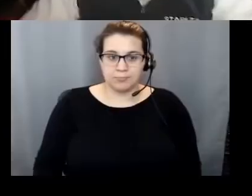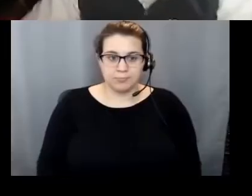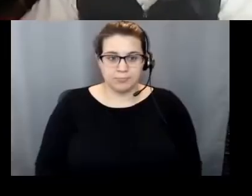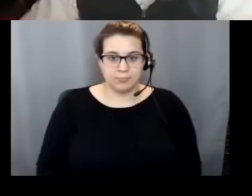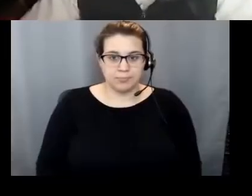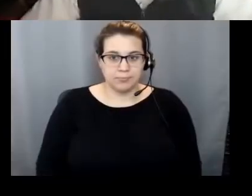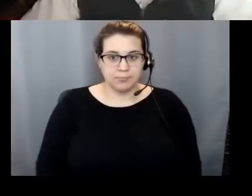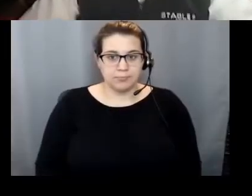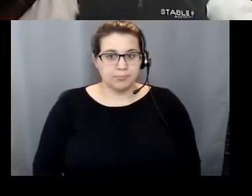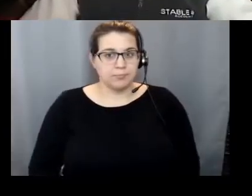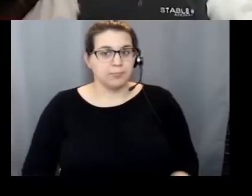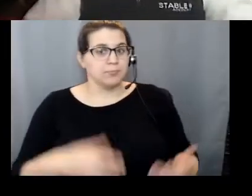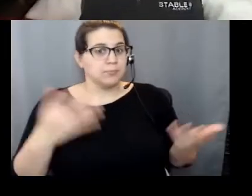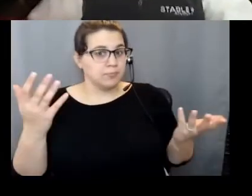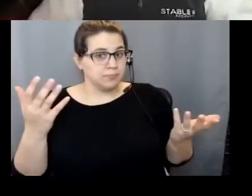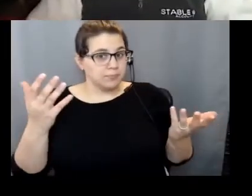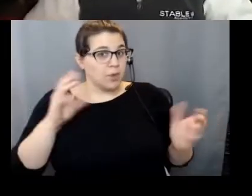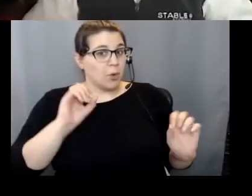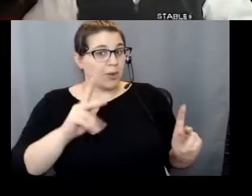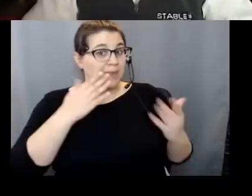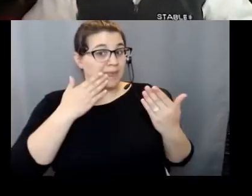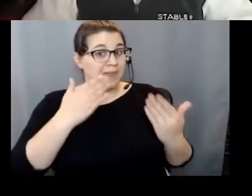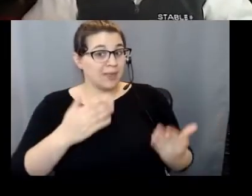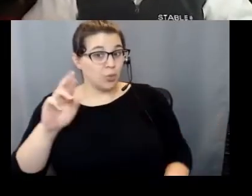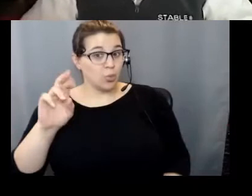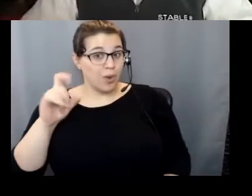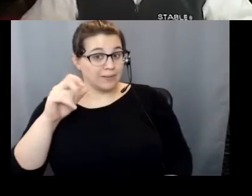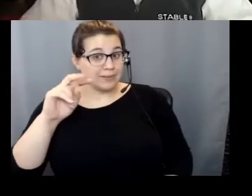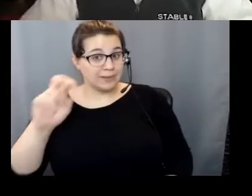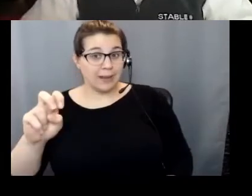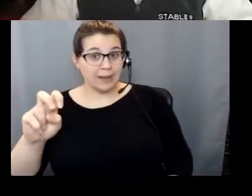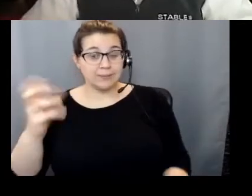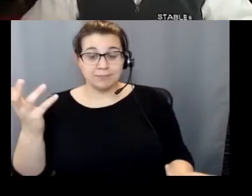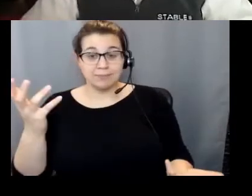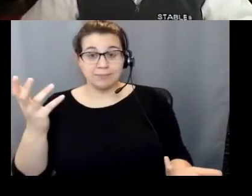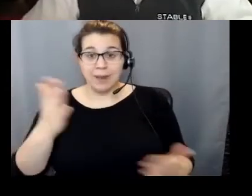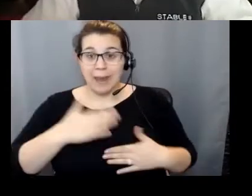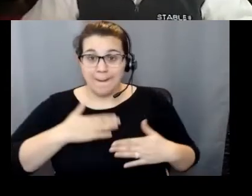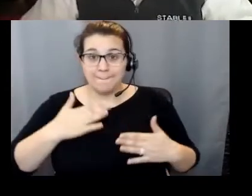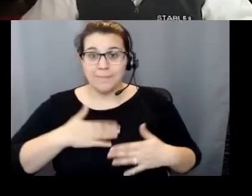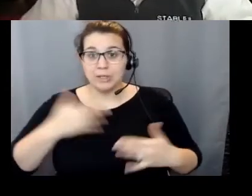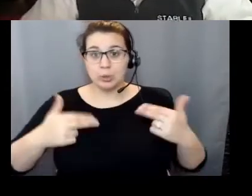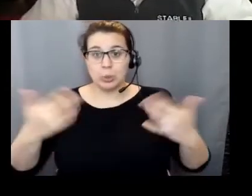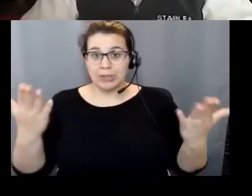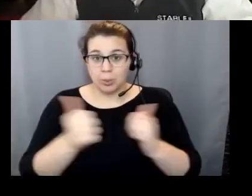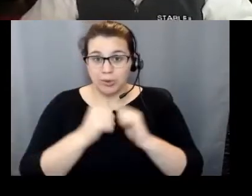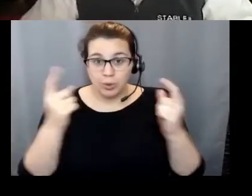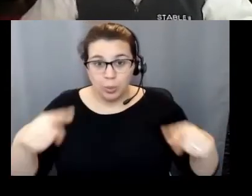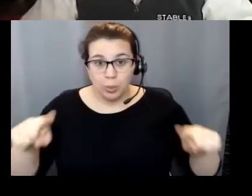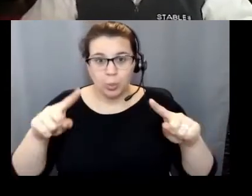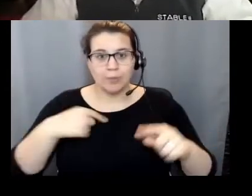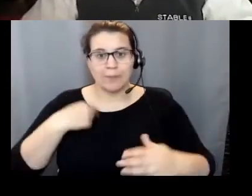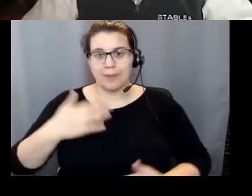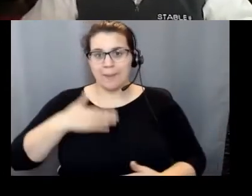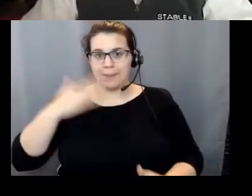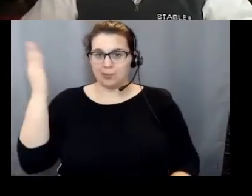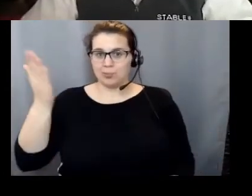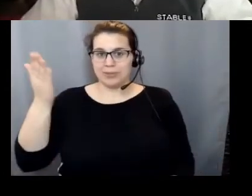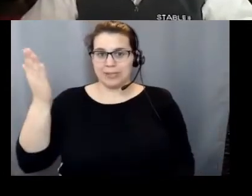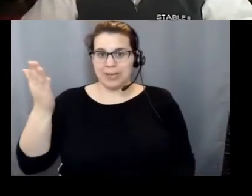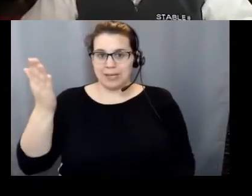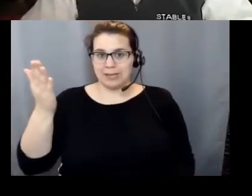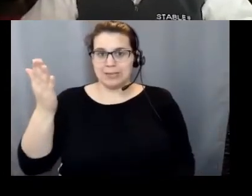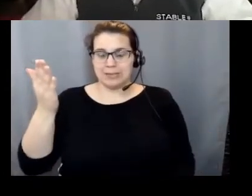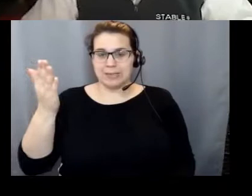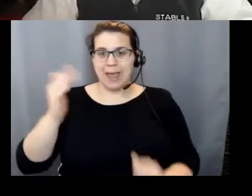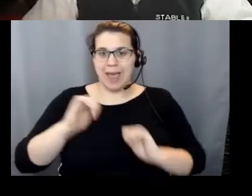All right, well, thank you, Roxanne, and great to be on with everybody today. And I'm happy to present to you an